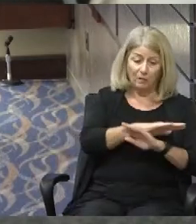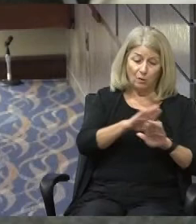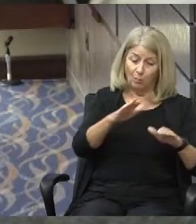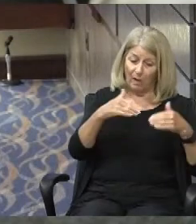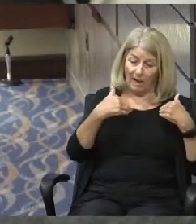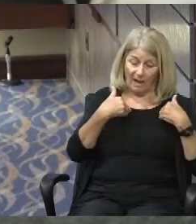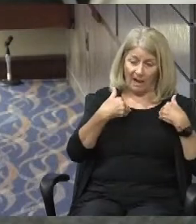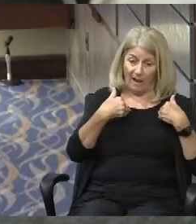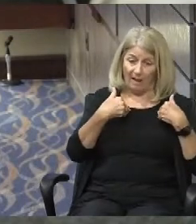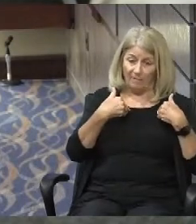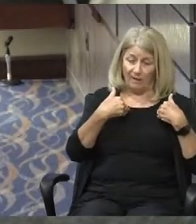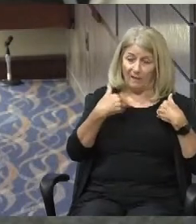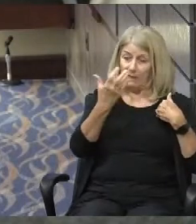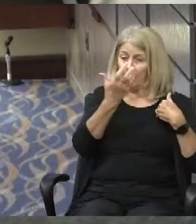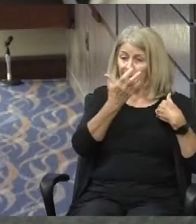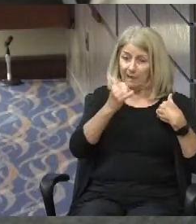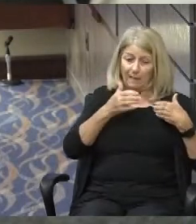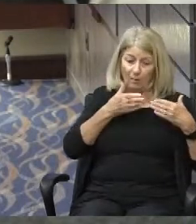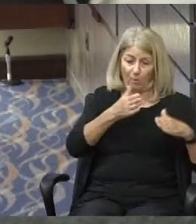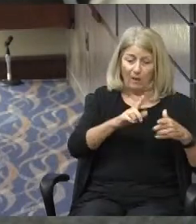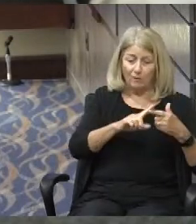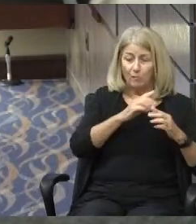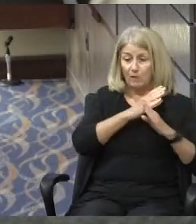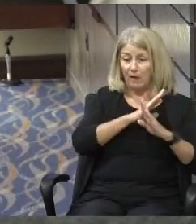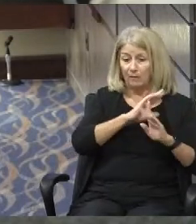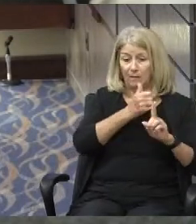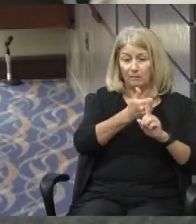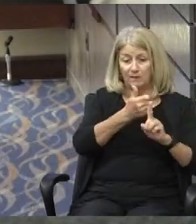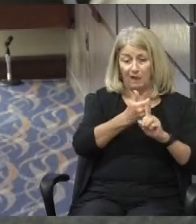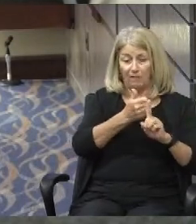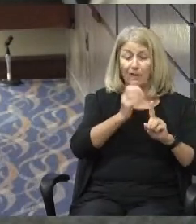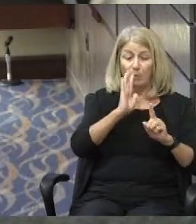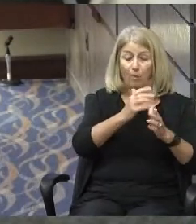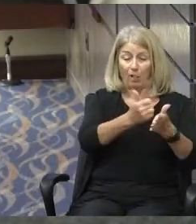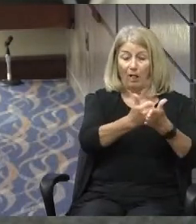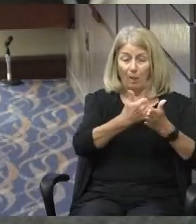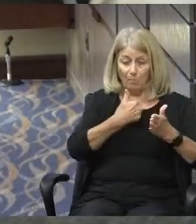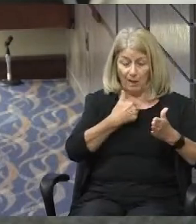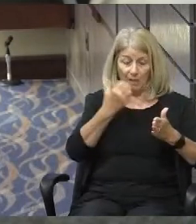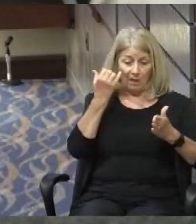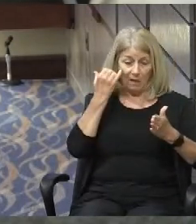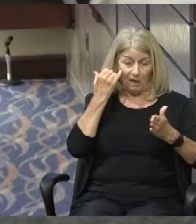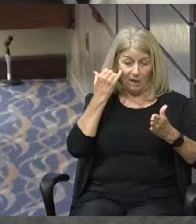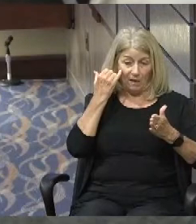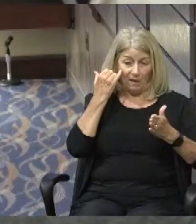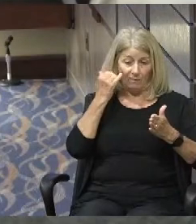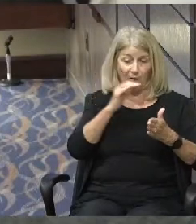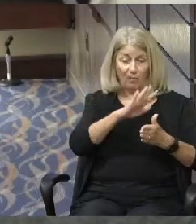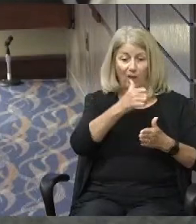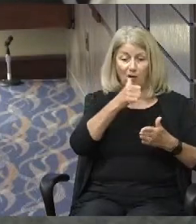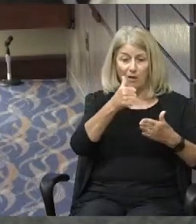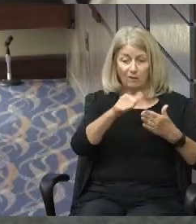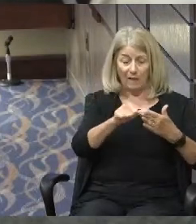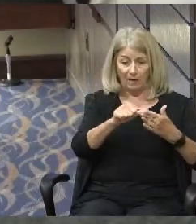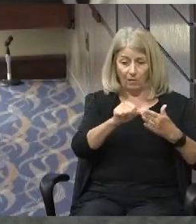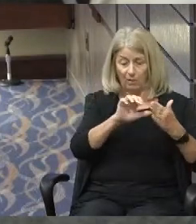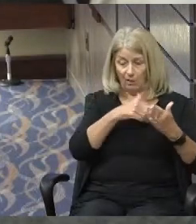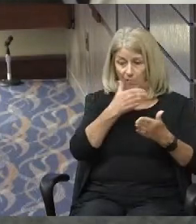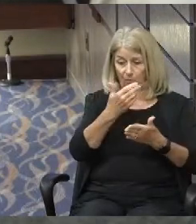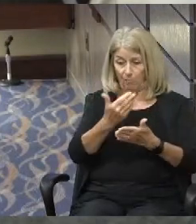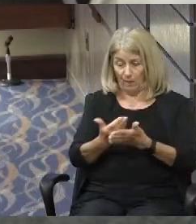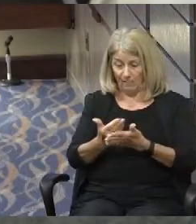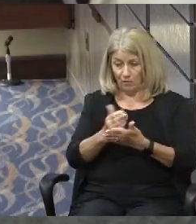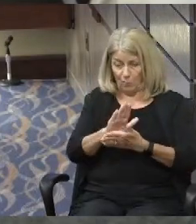except themselves and me, but it would help me if their letter comes in and you give it as